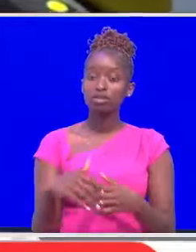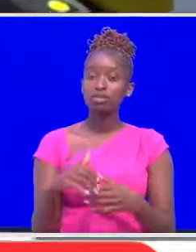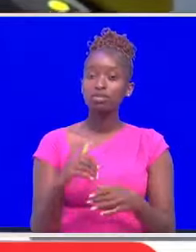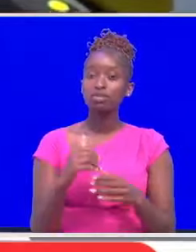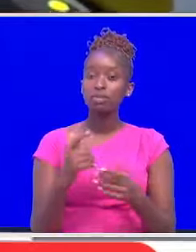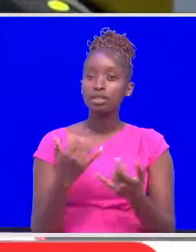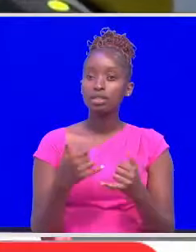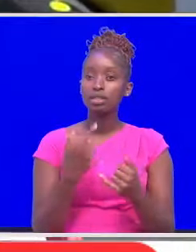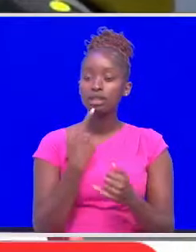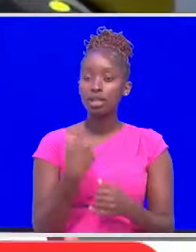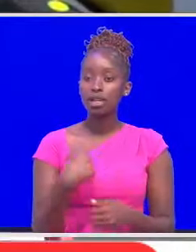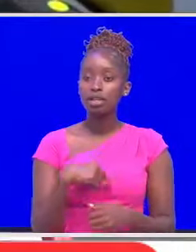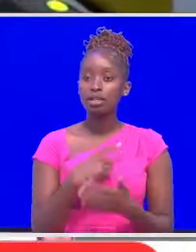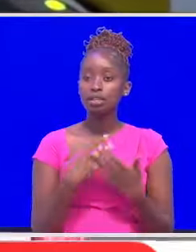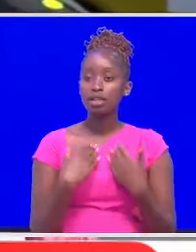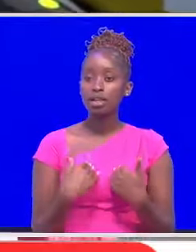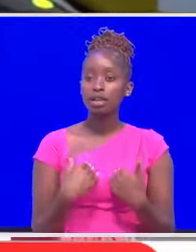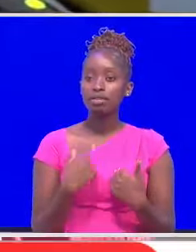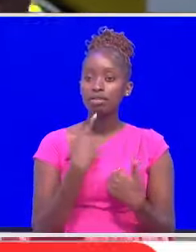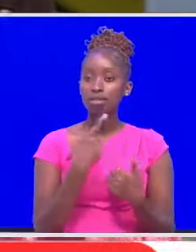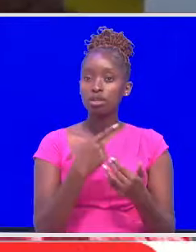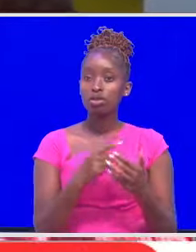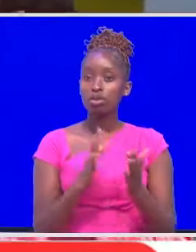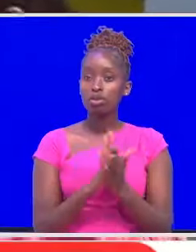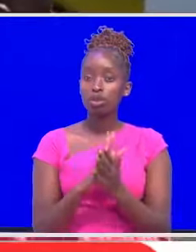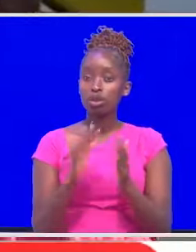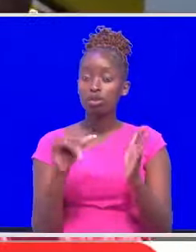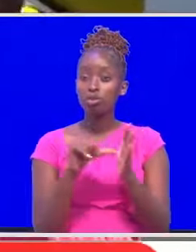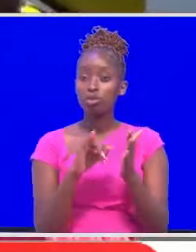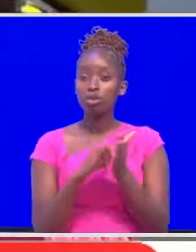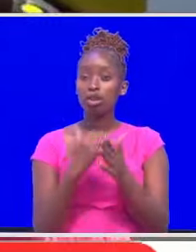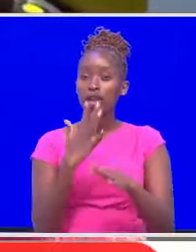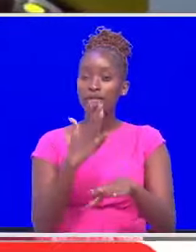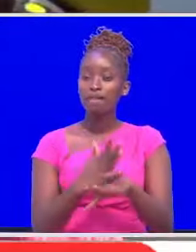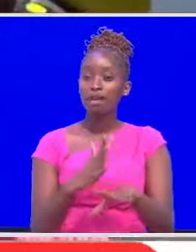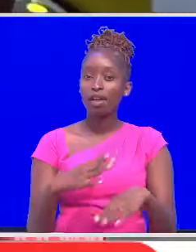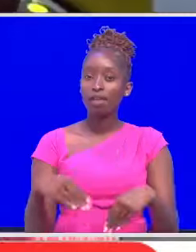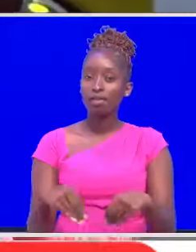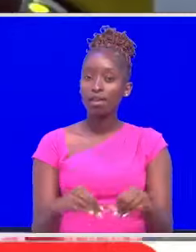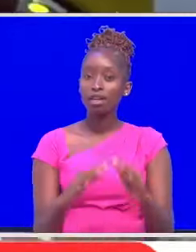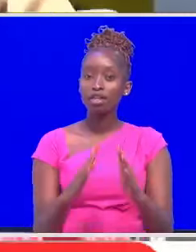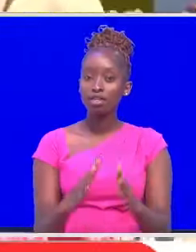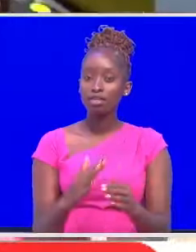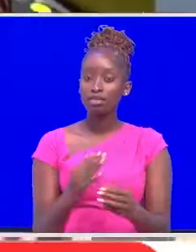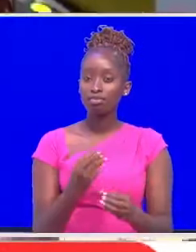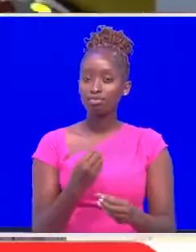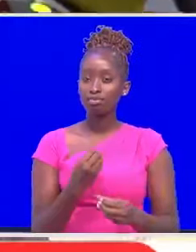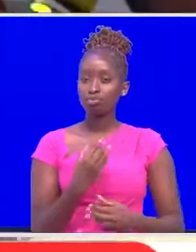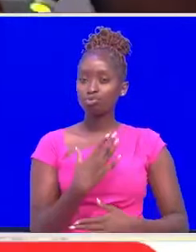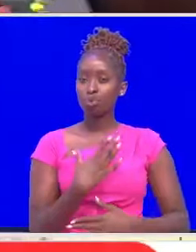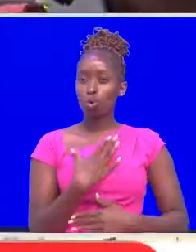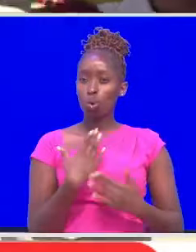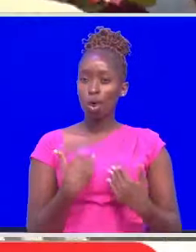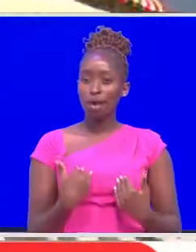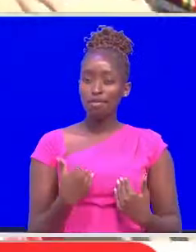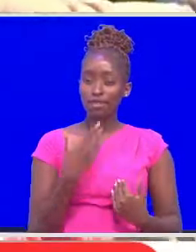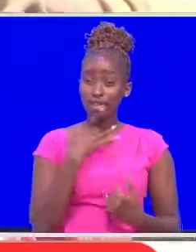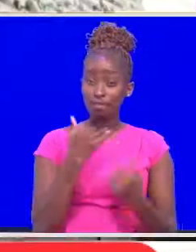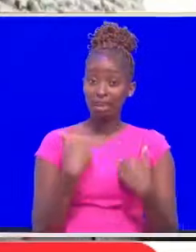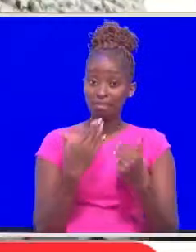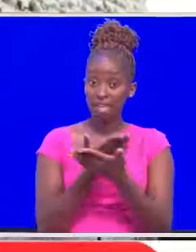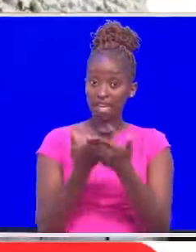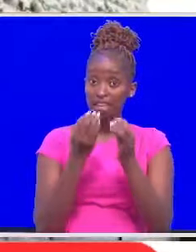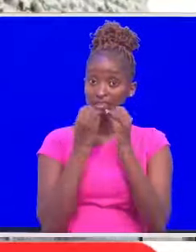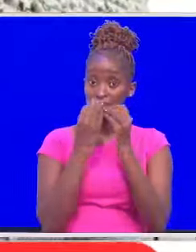what he understands with the issue of the fake fertilizer, it came to our notice that he surprised us that he doesn't even have any